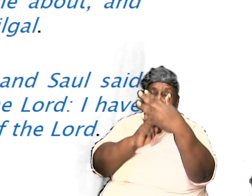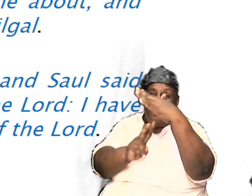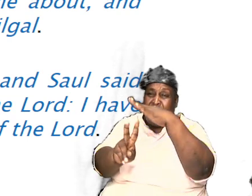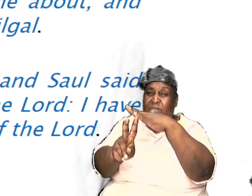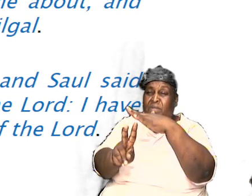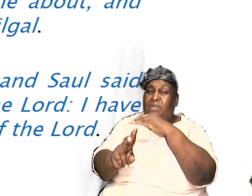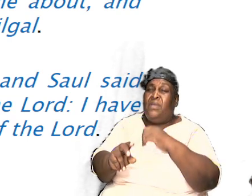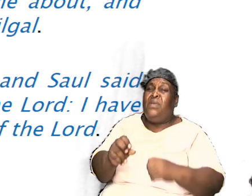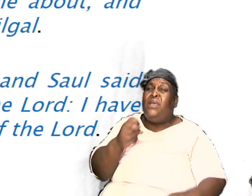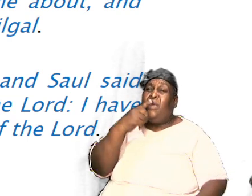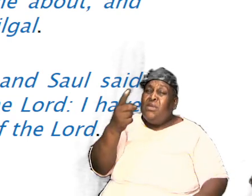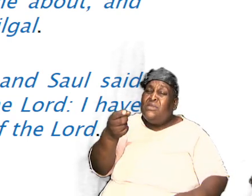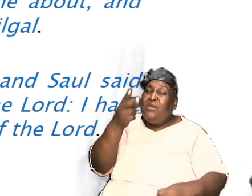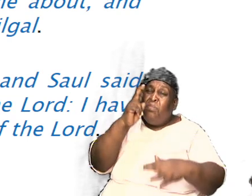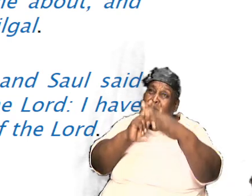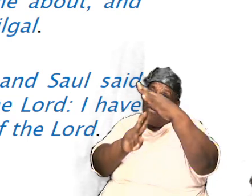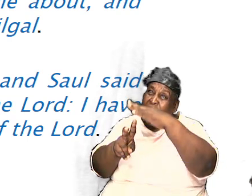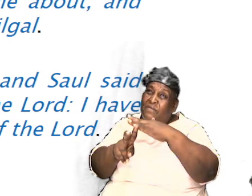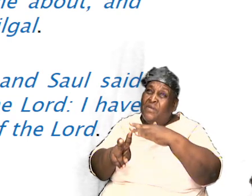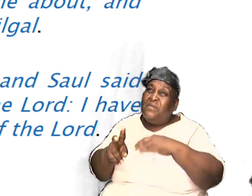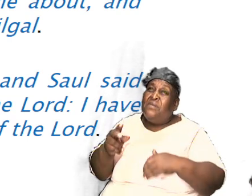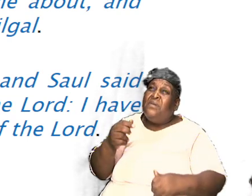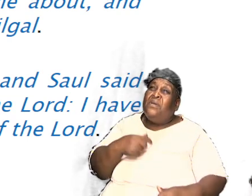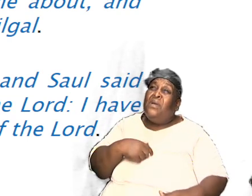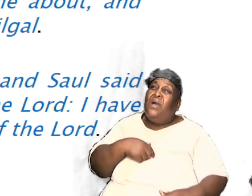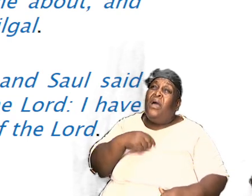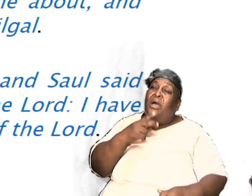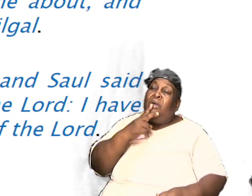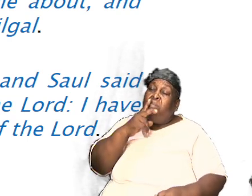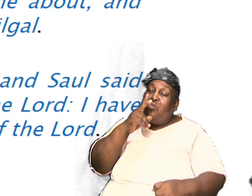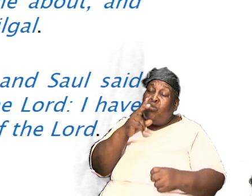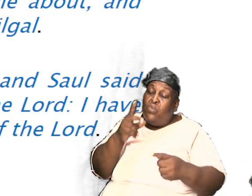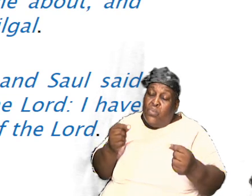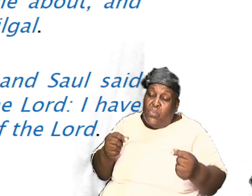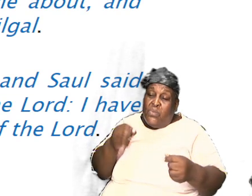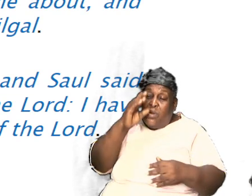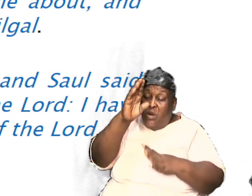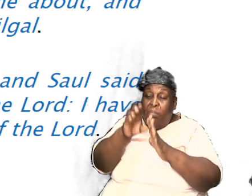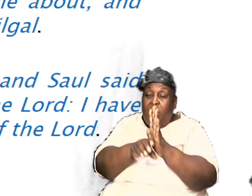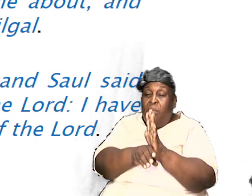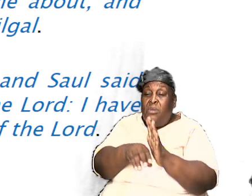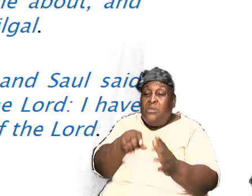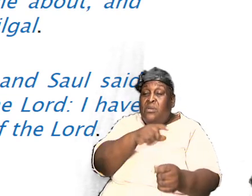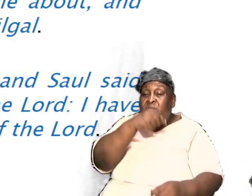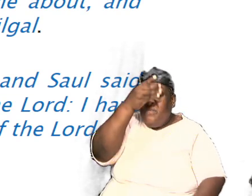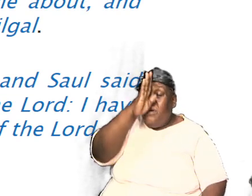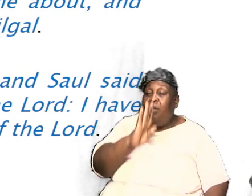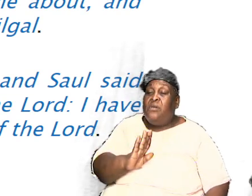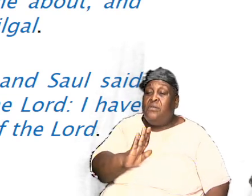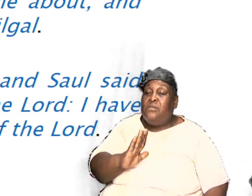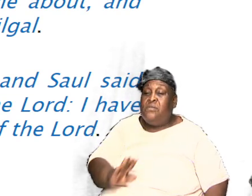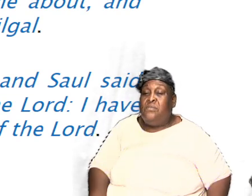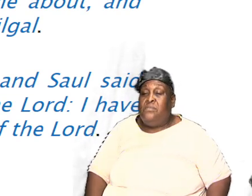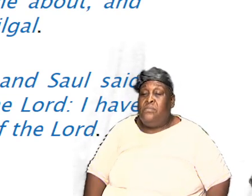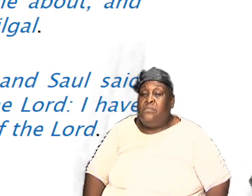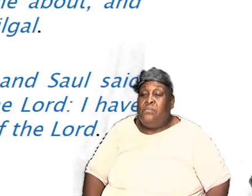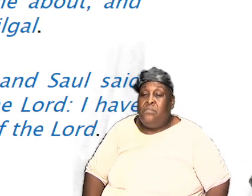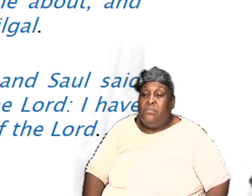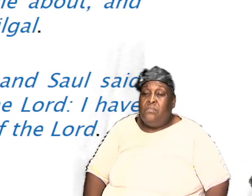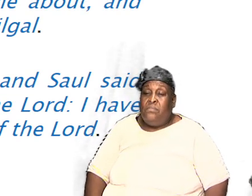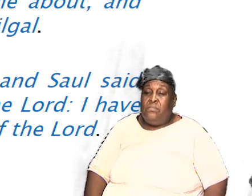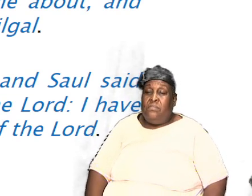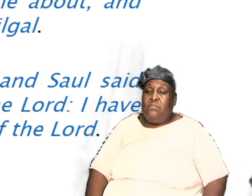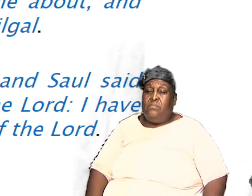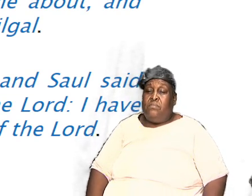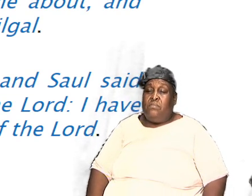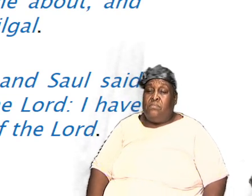have performed the commandment of the Lord. Let us go to the next